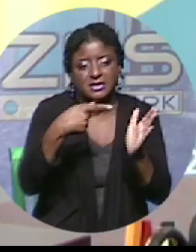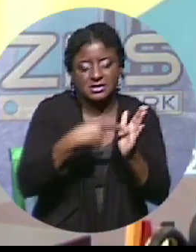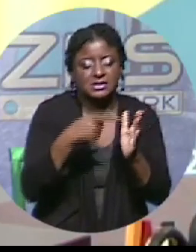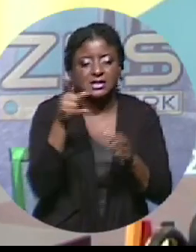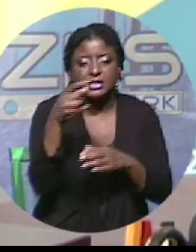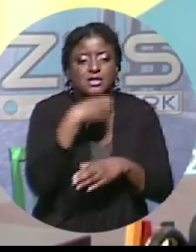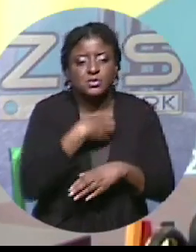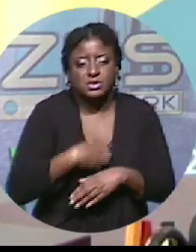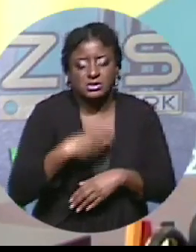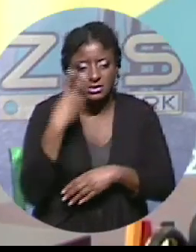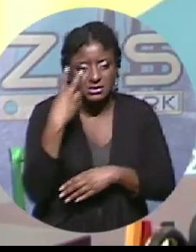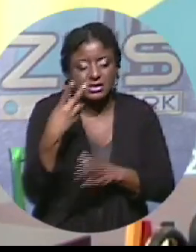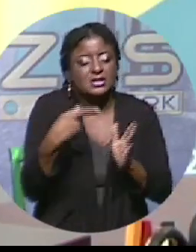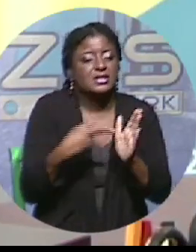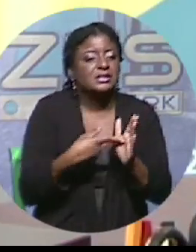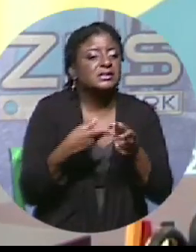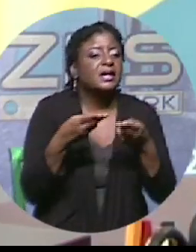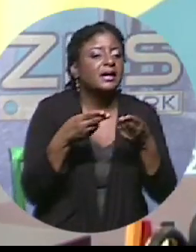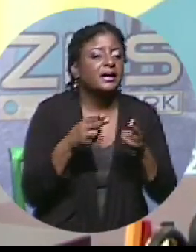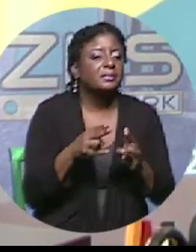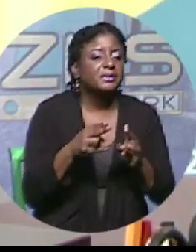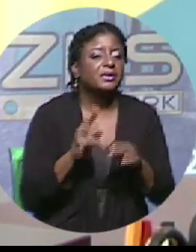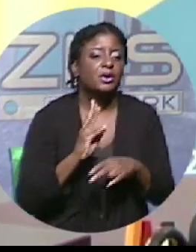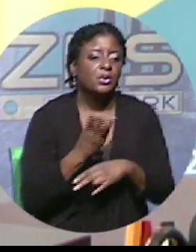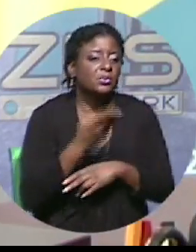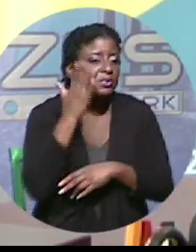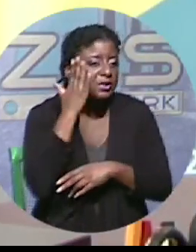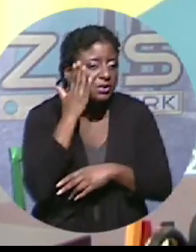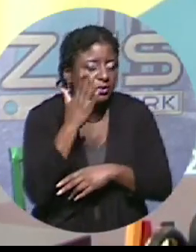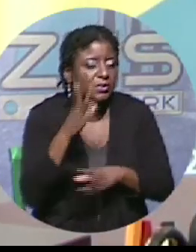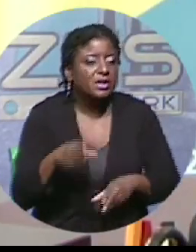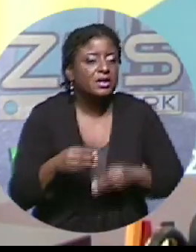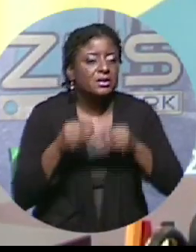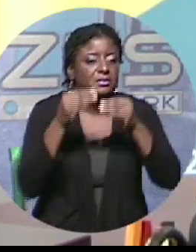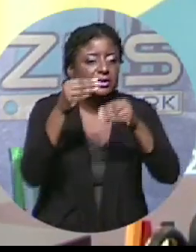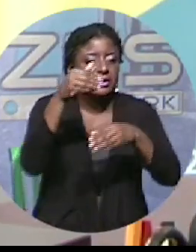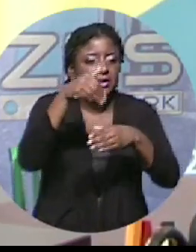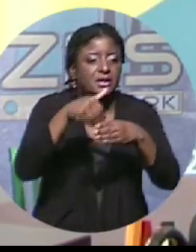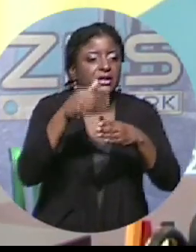see this happen. And we will implement the government policy.